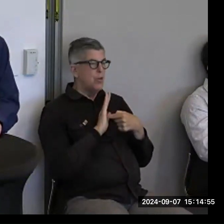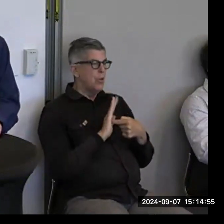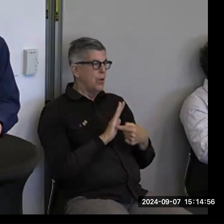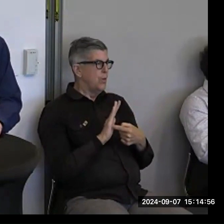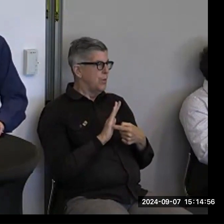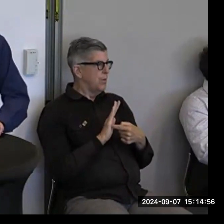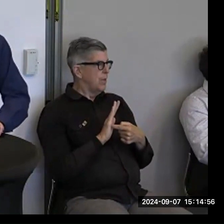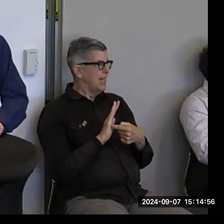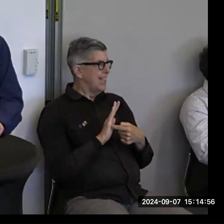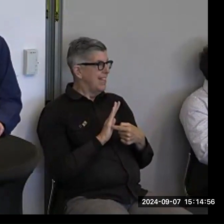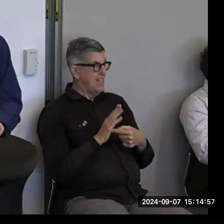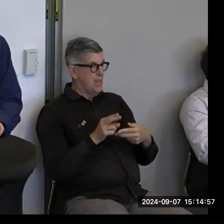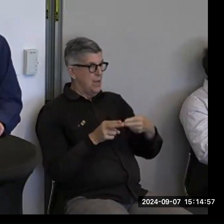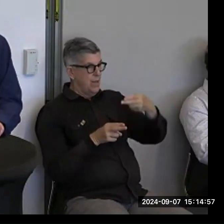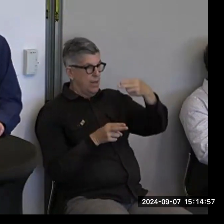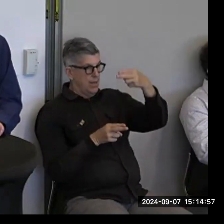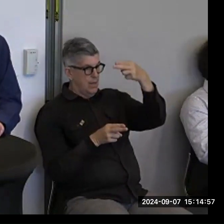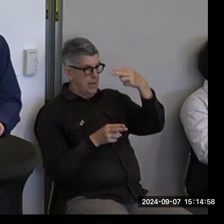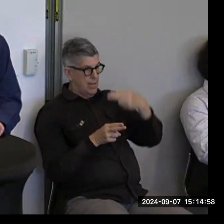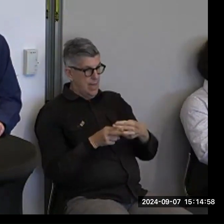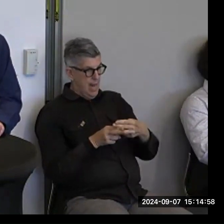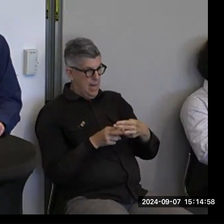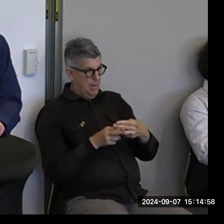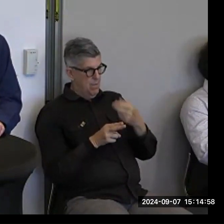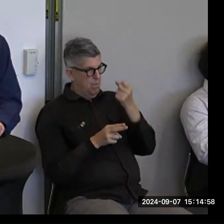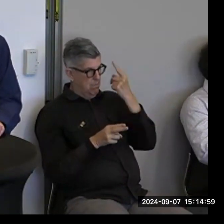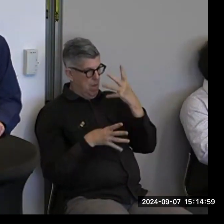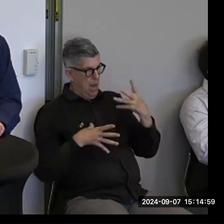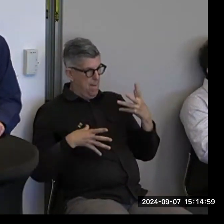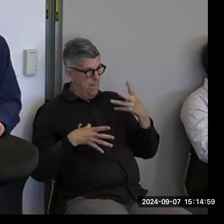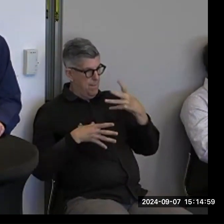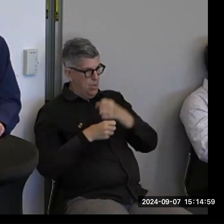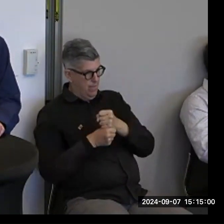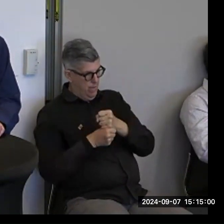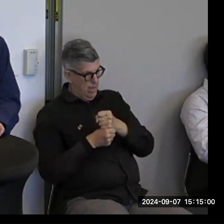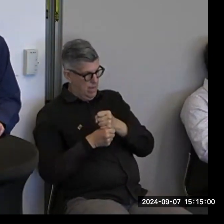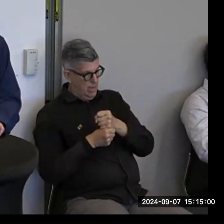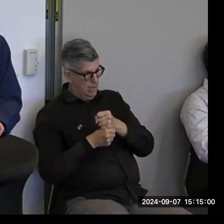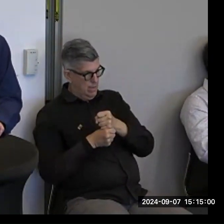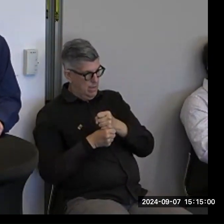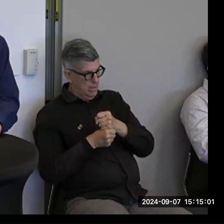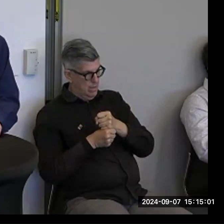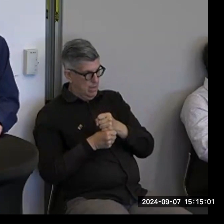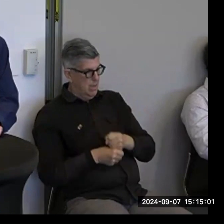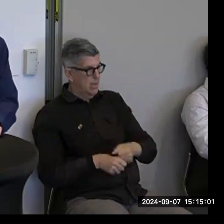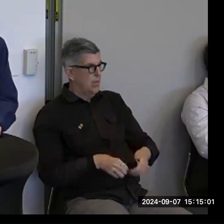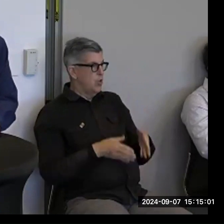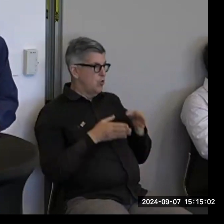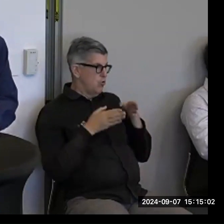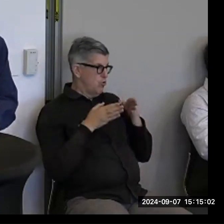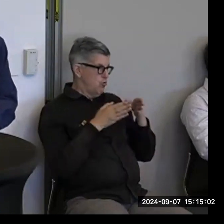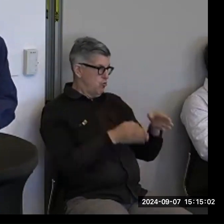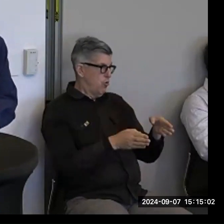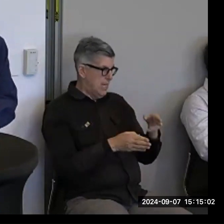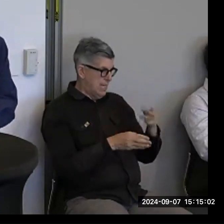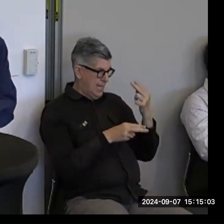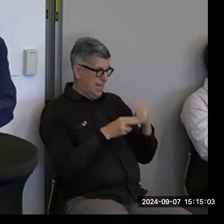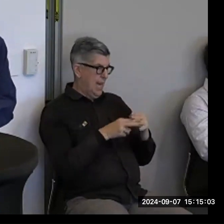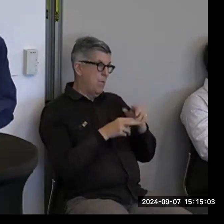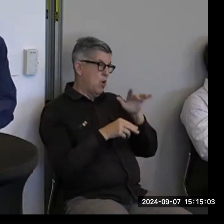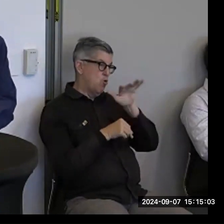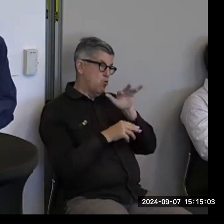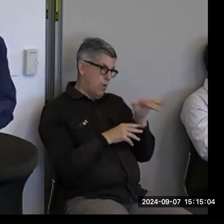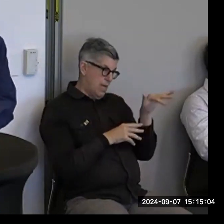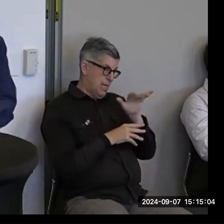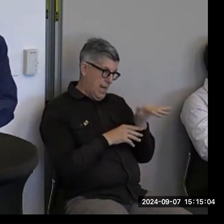the name in abbreviated form, the street name written out, and